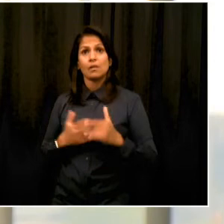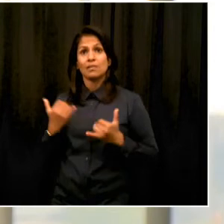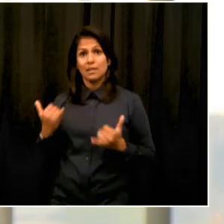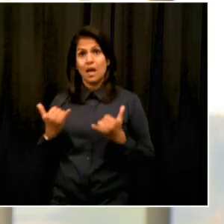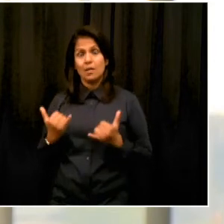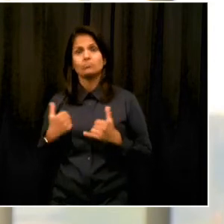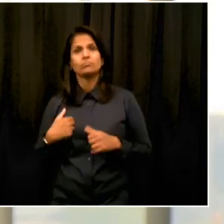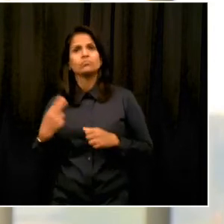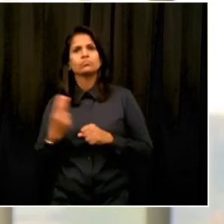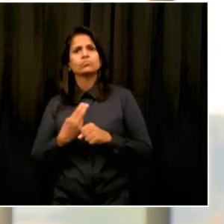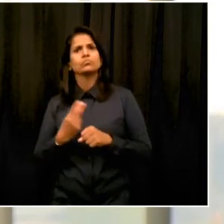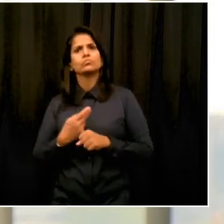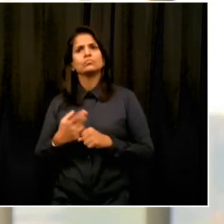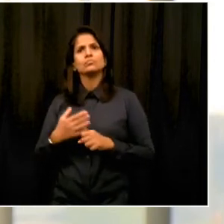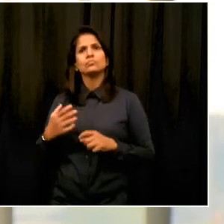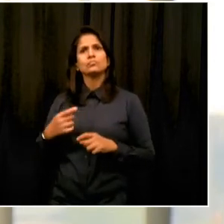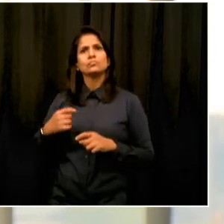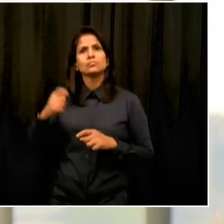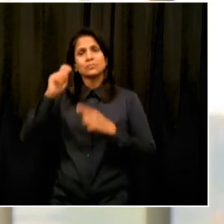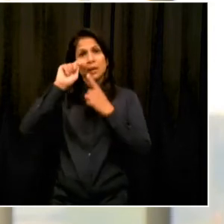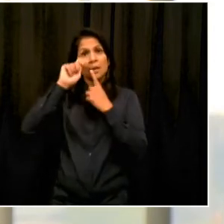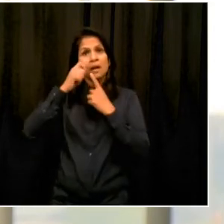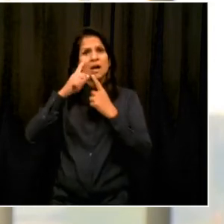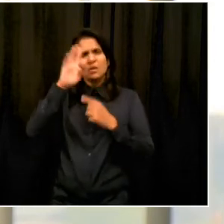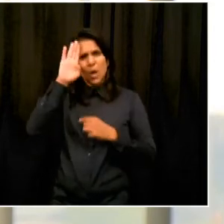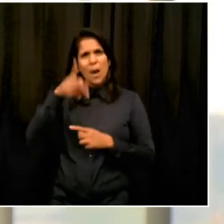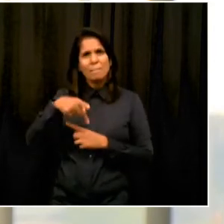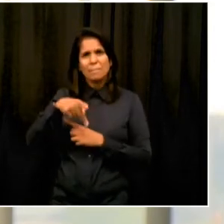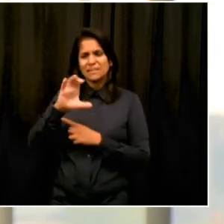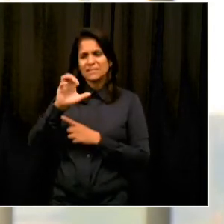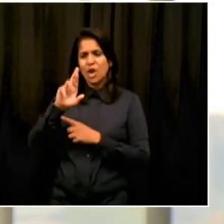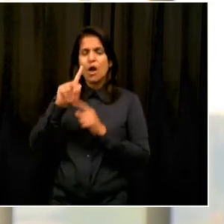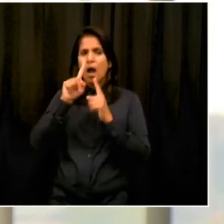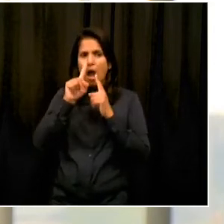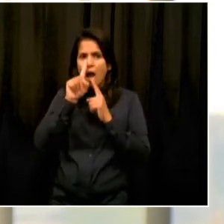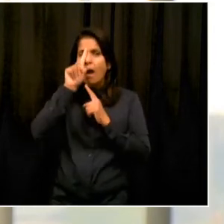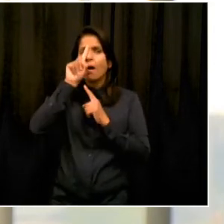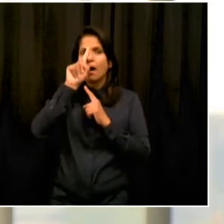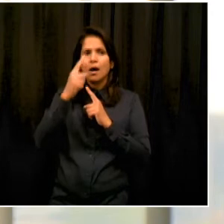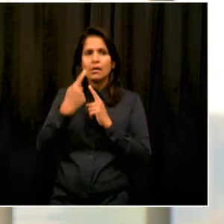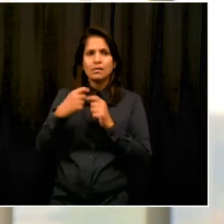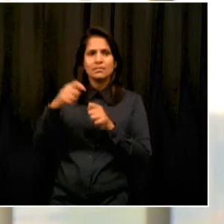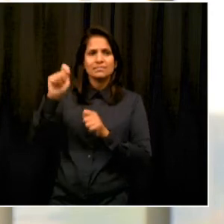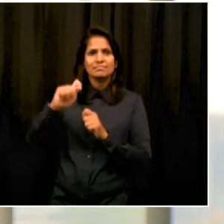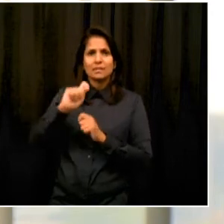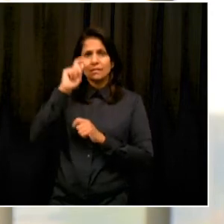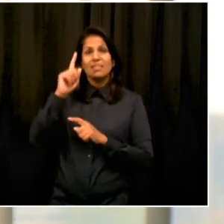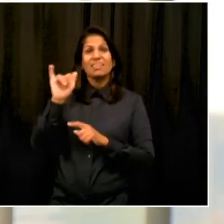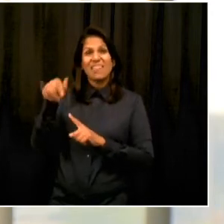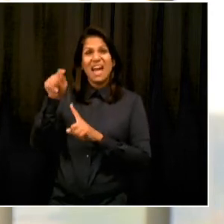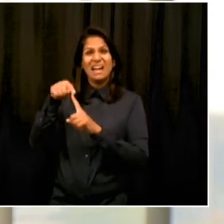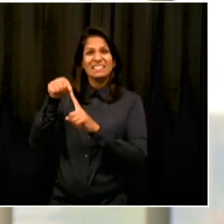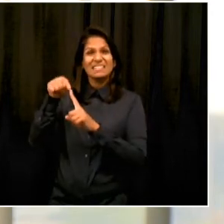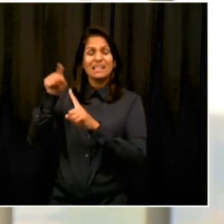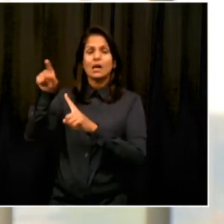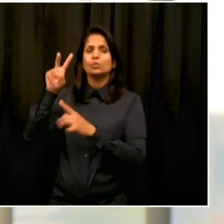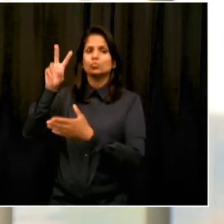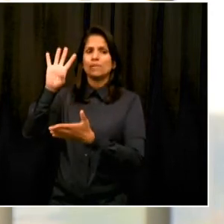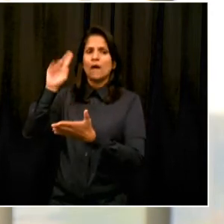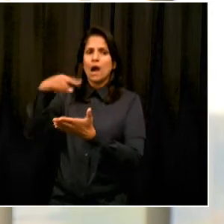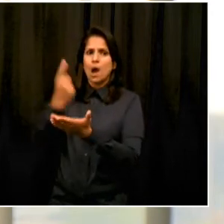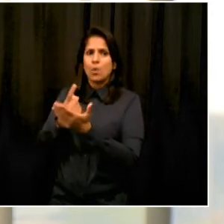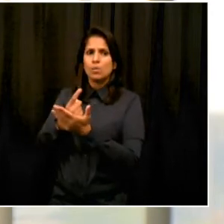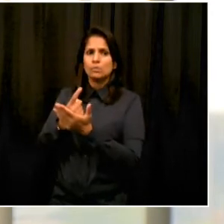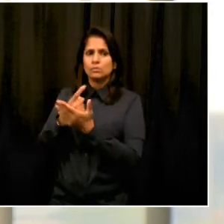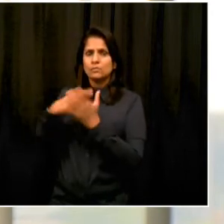city scale that's necessary. The thing to bridge us to a vaccine is rapid testing at significant scale. Corporate partners